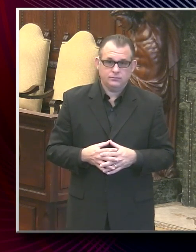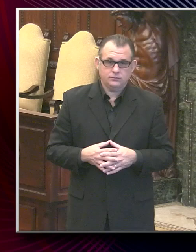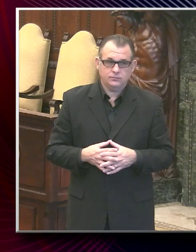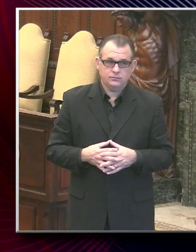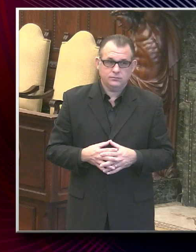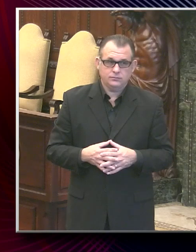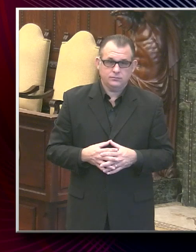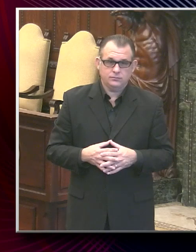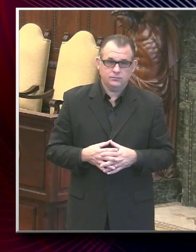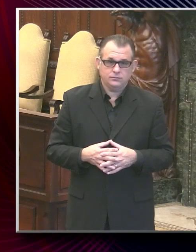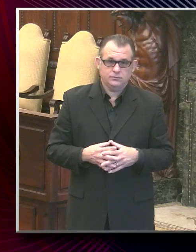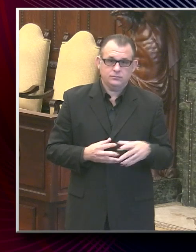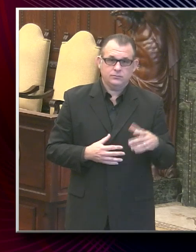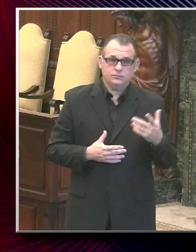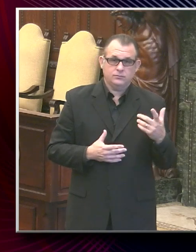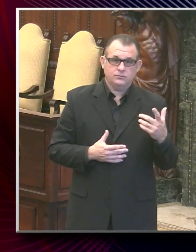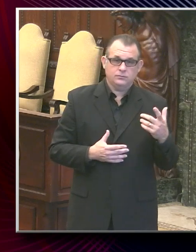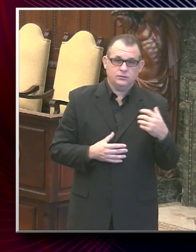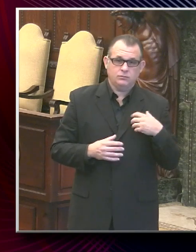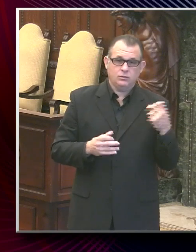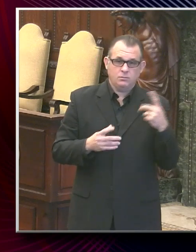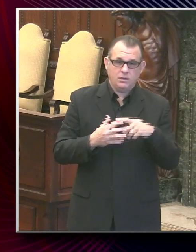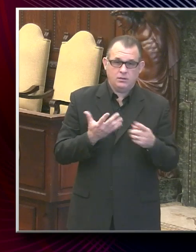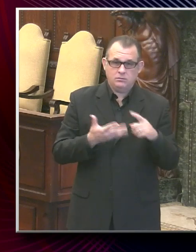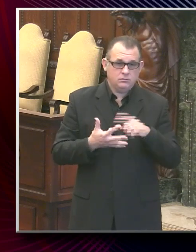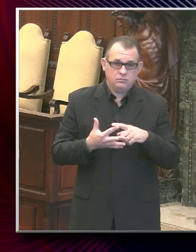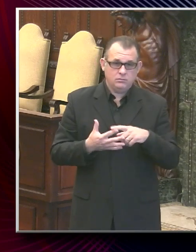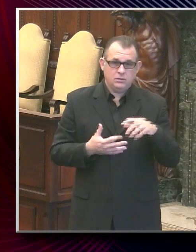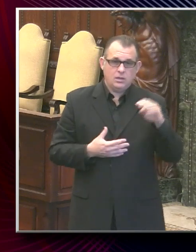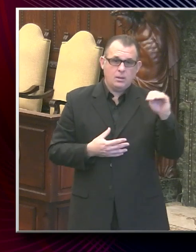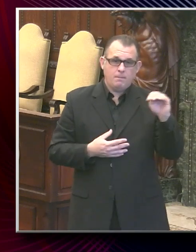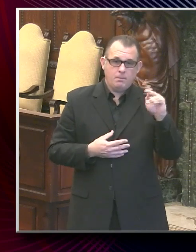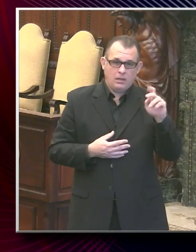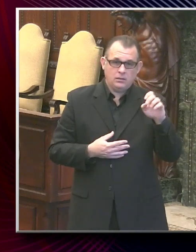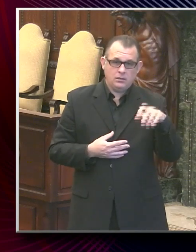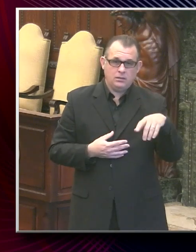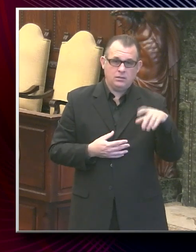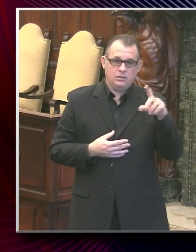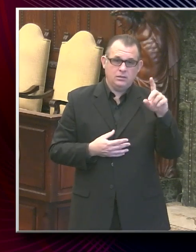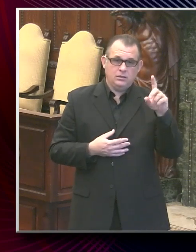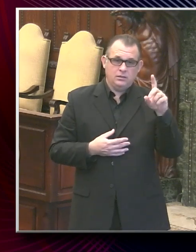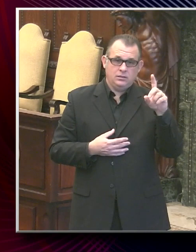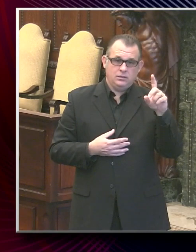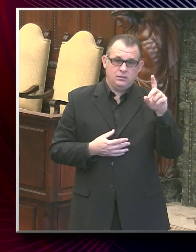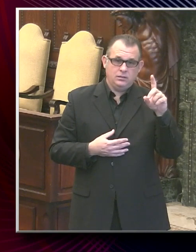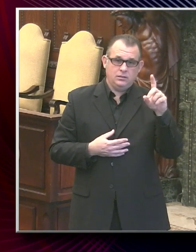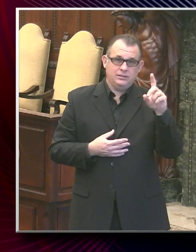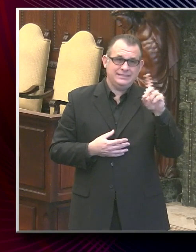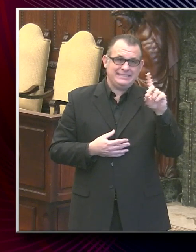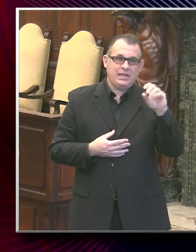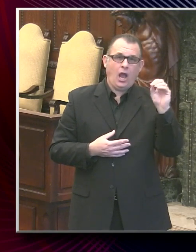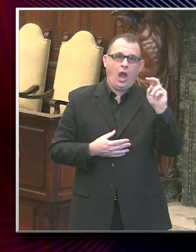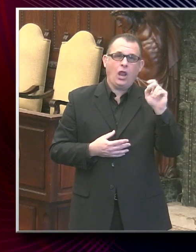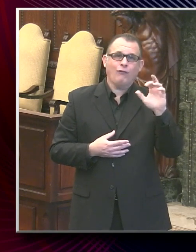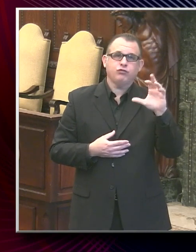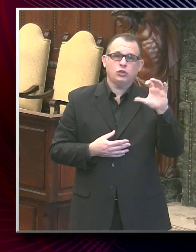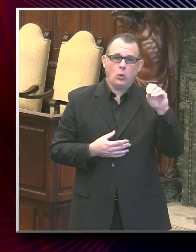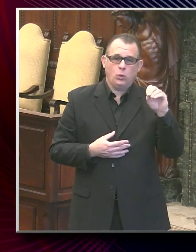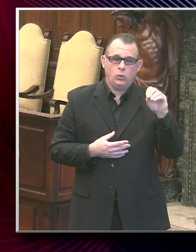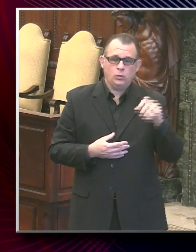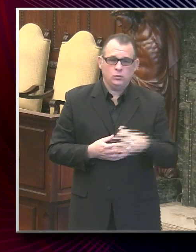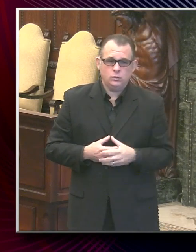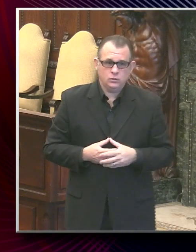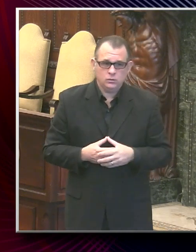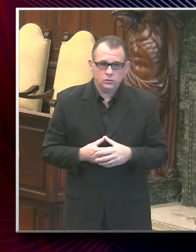Okay, Denise, we'll come back to you. We're going to go to Mike D'Onofrio of the Tribune. Yeah, can you hear me? Yes.